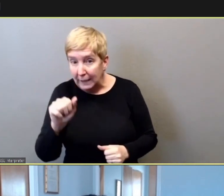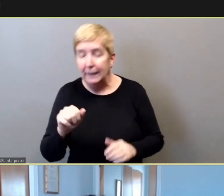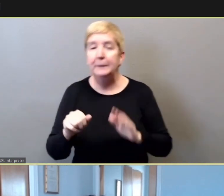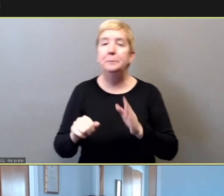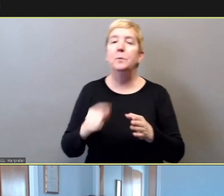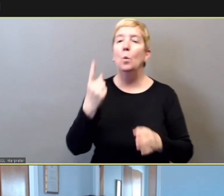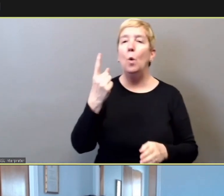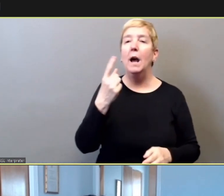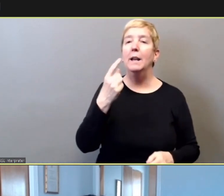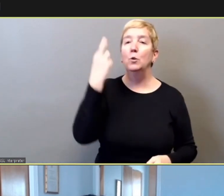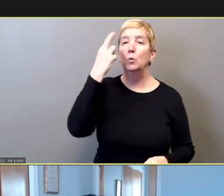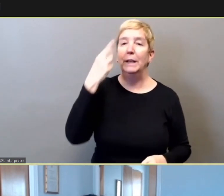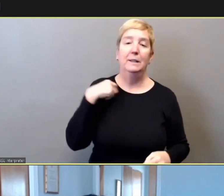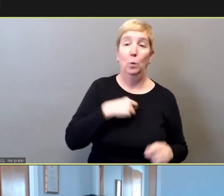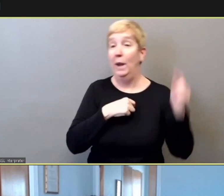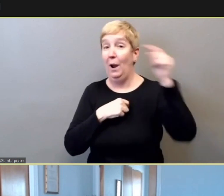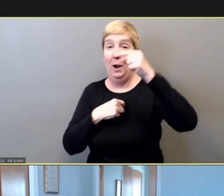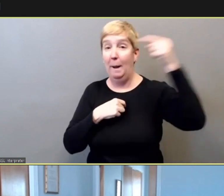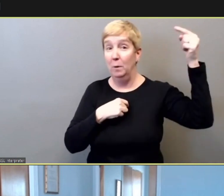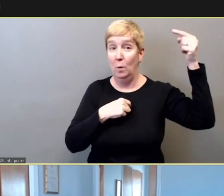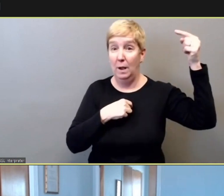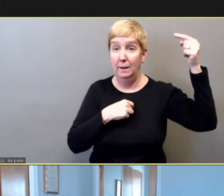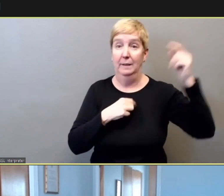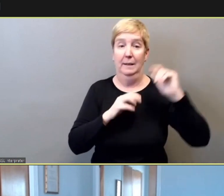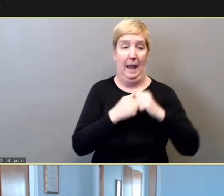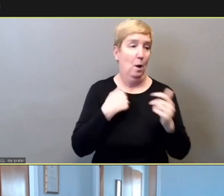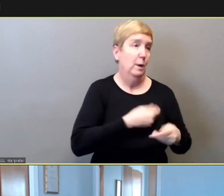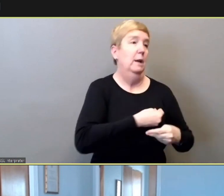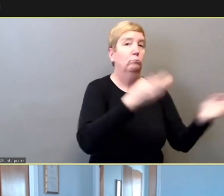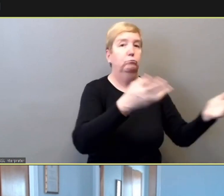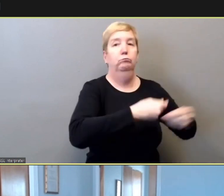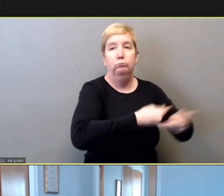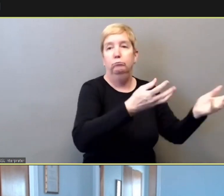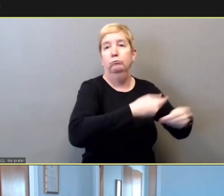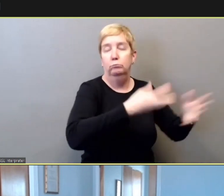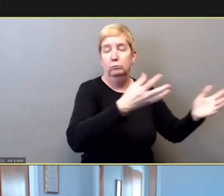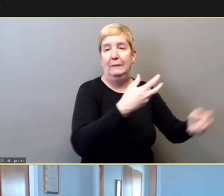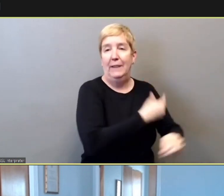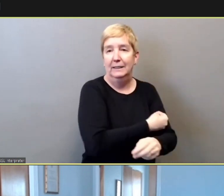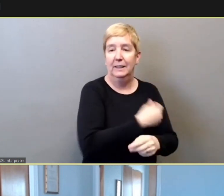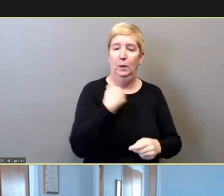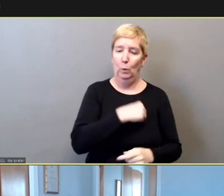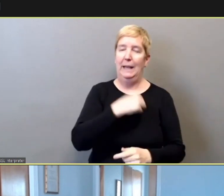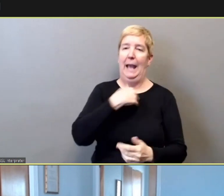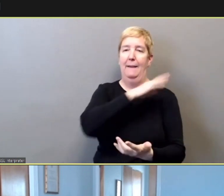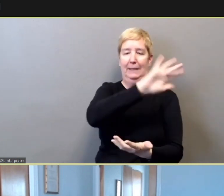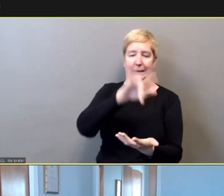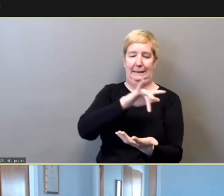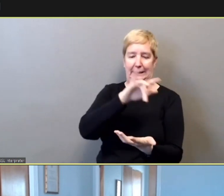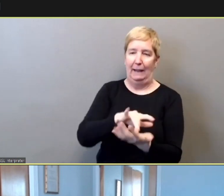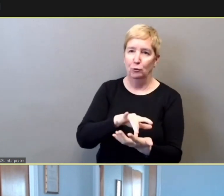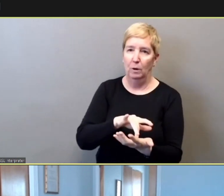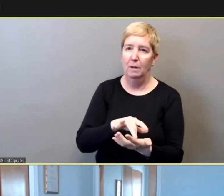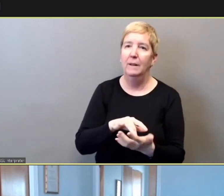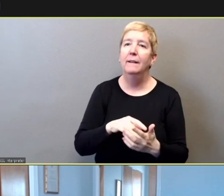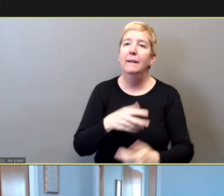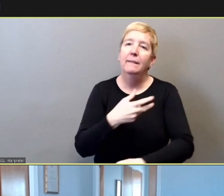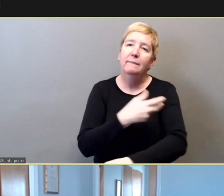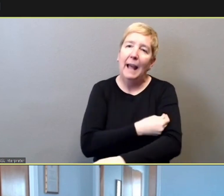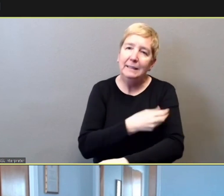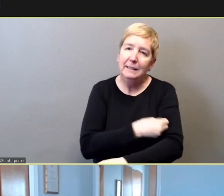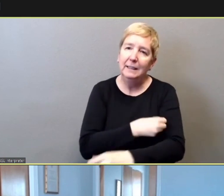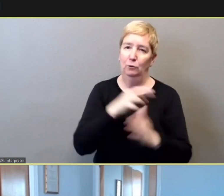reasons we're number 1 in our efficiency of vaccine distribution, we have a centralized registration system. So we